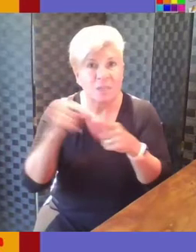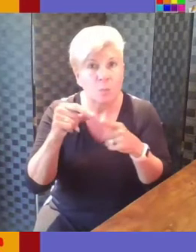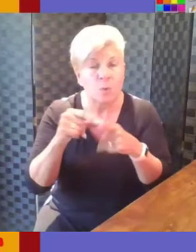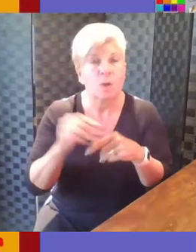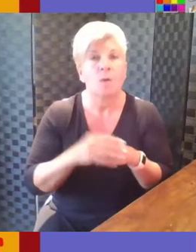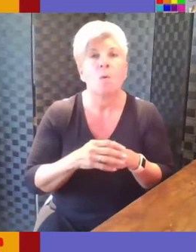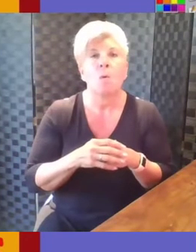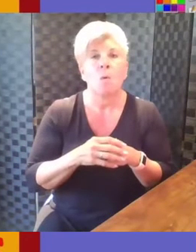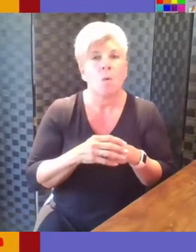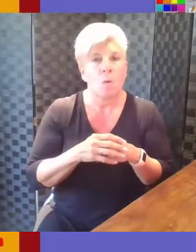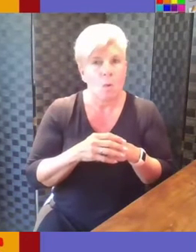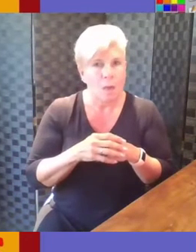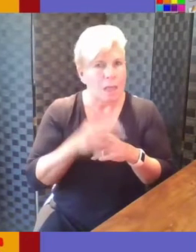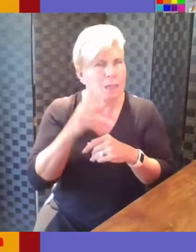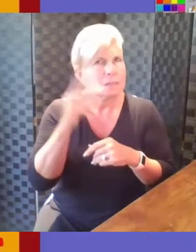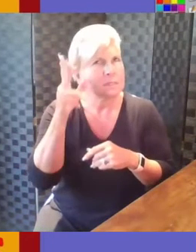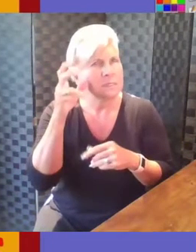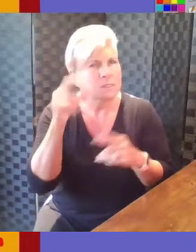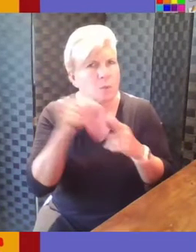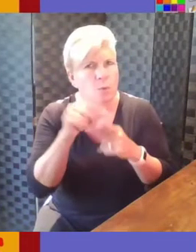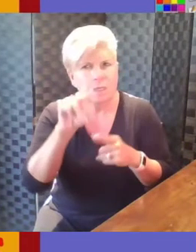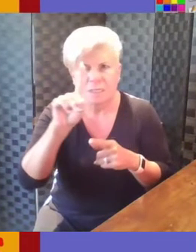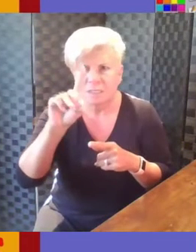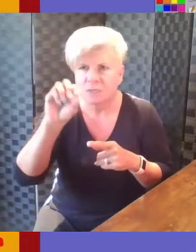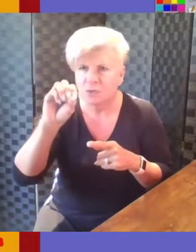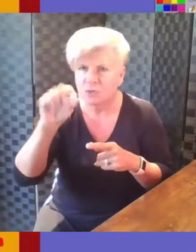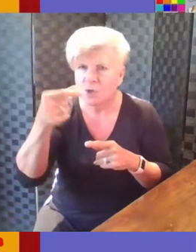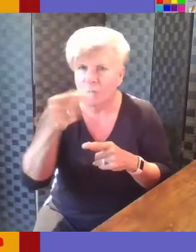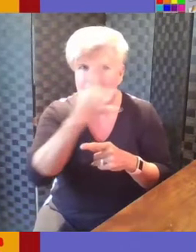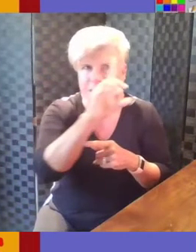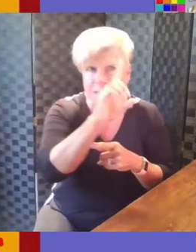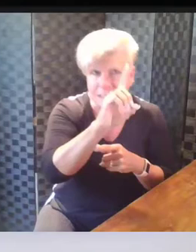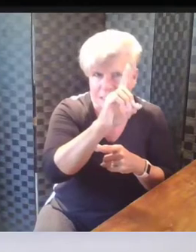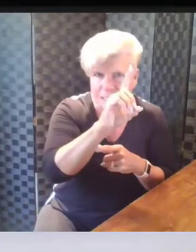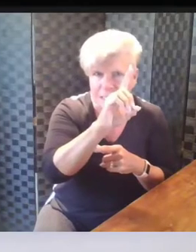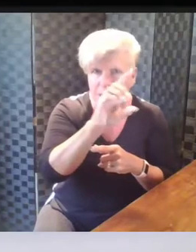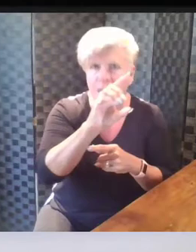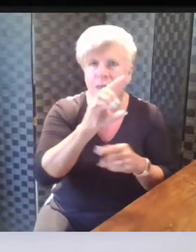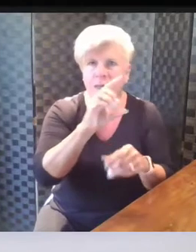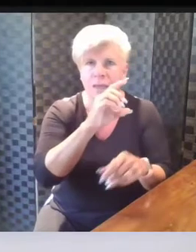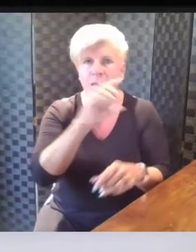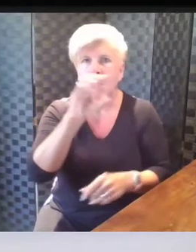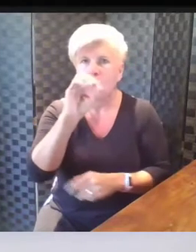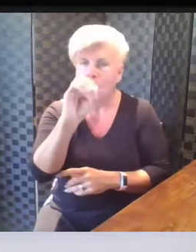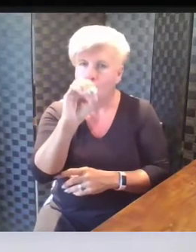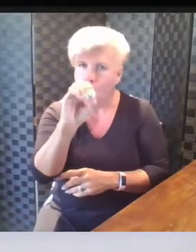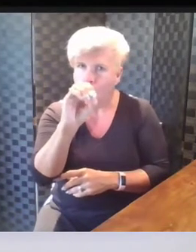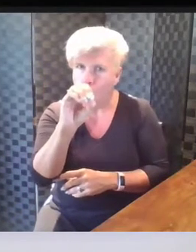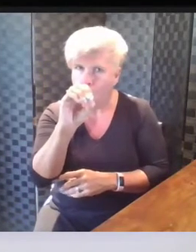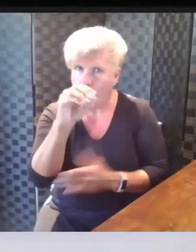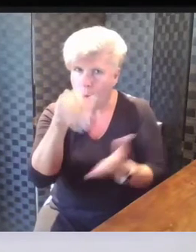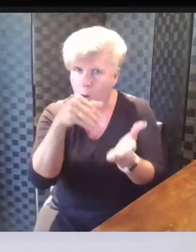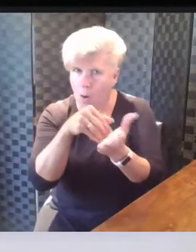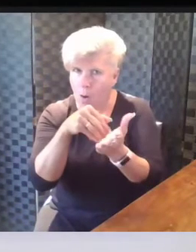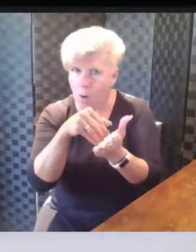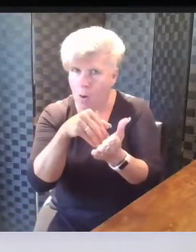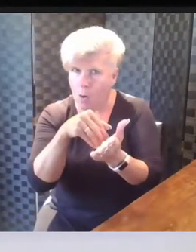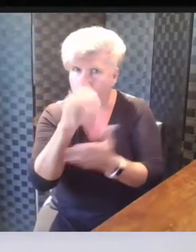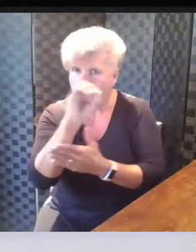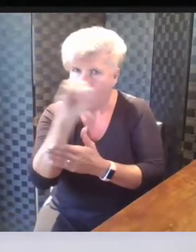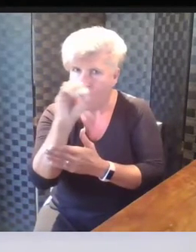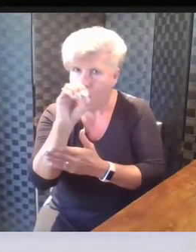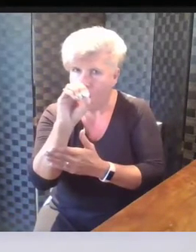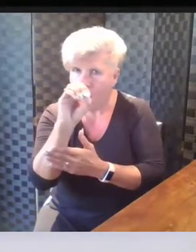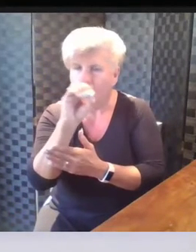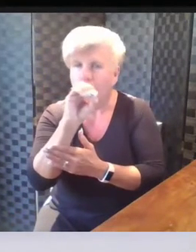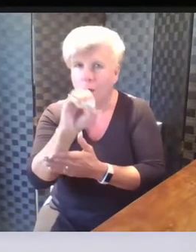words. So when we listen to a word like dog, we hear the very beginning d, and that letter's D. And in the middle we have ah, ah. What letter